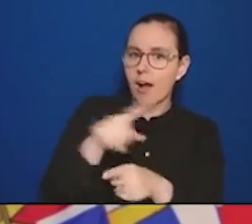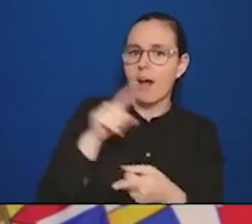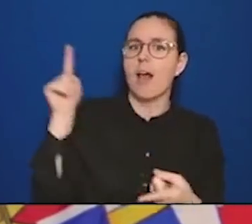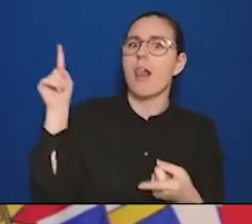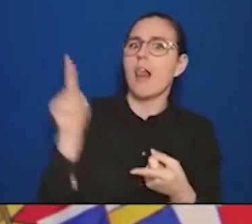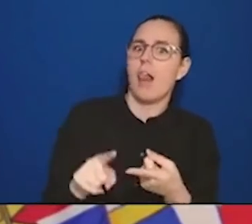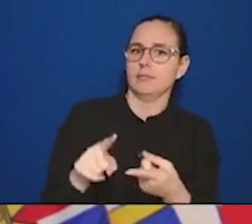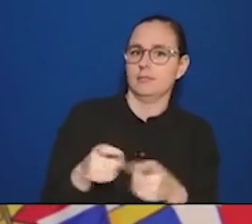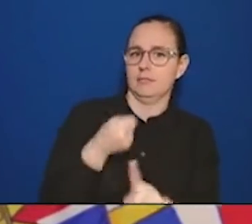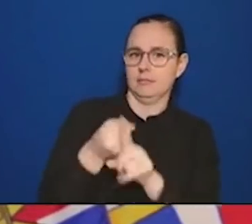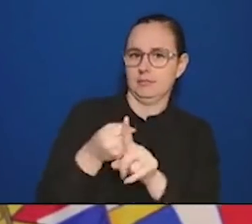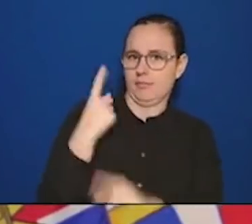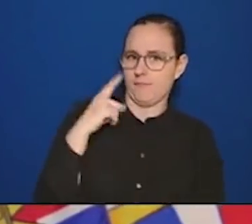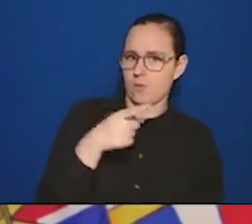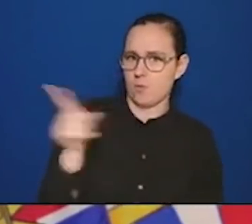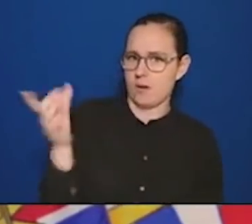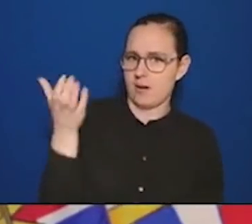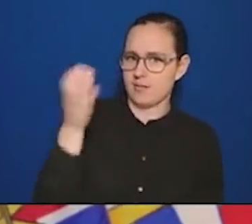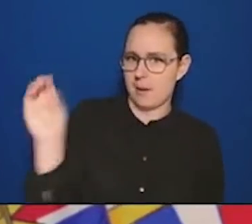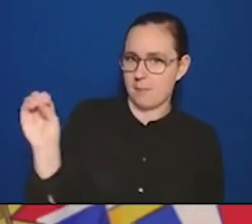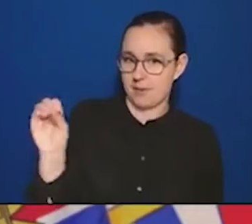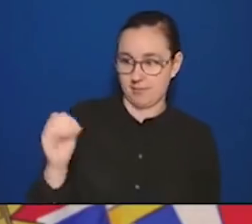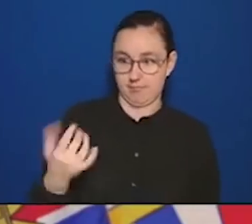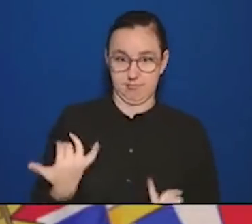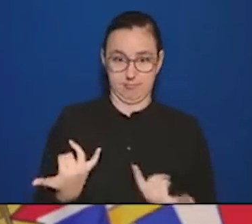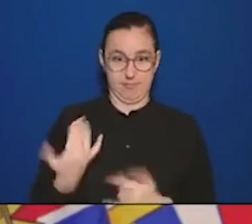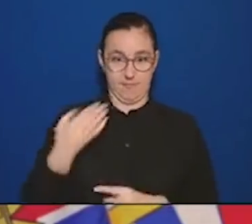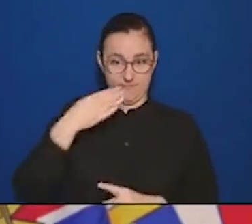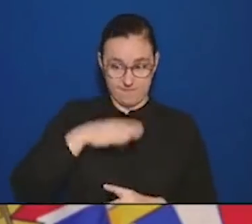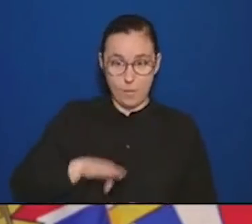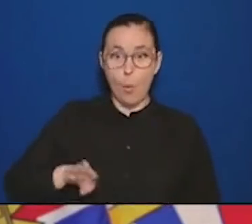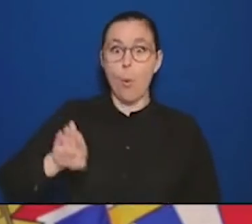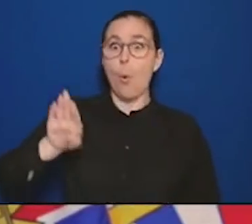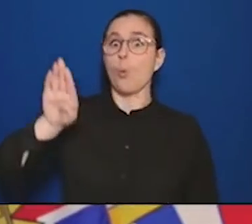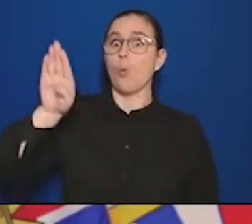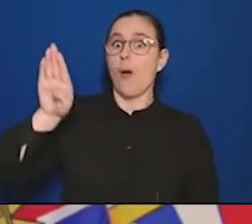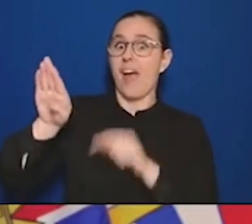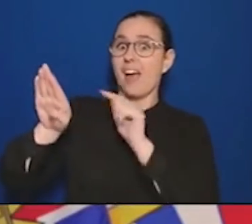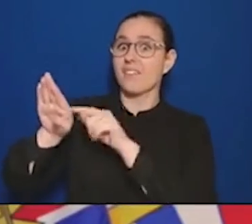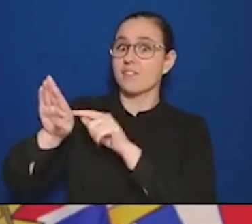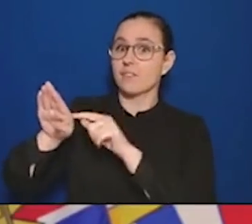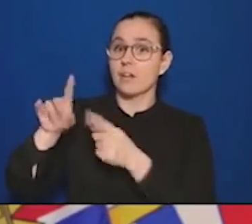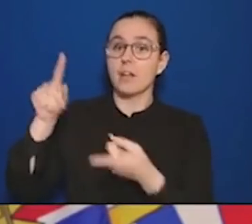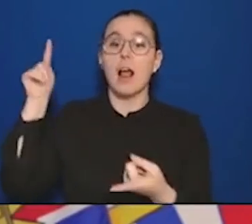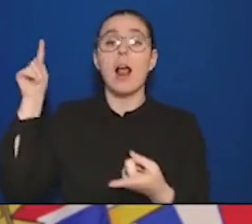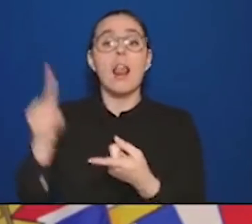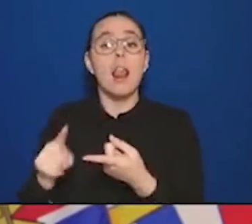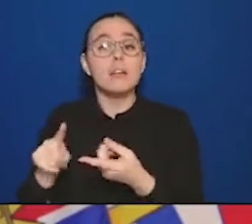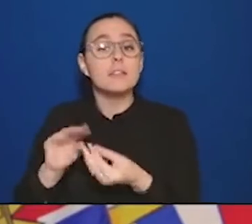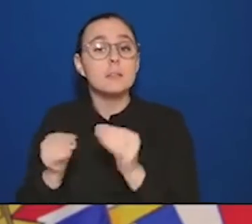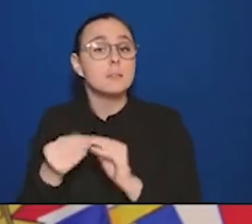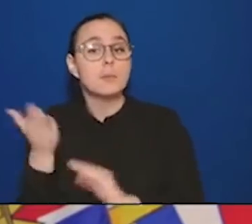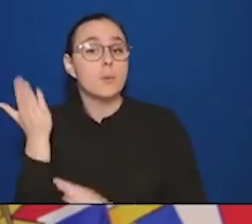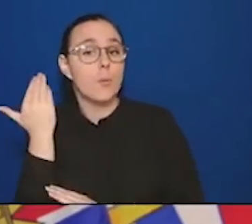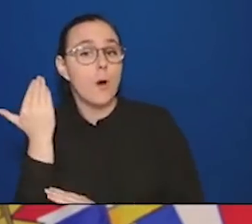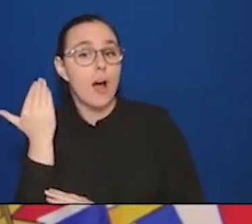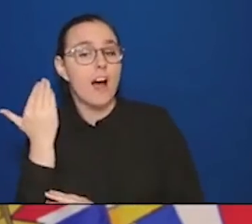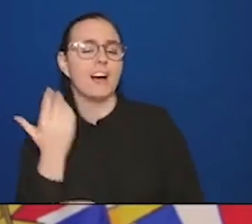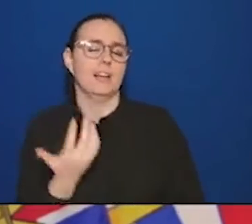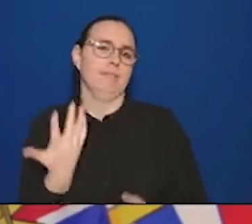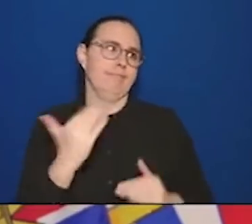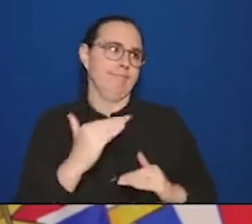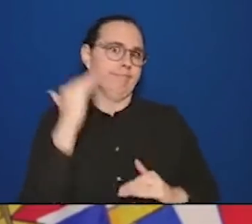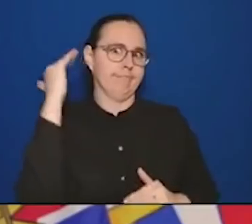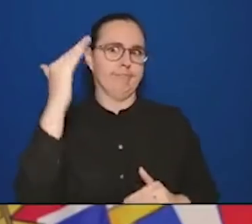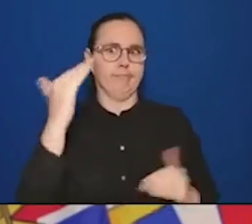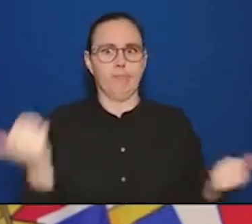this last fourth wave that we saw earlier on, and that really is because of the high rates of immunization, particularly in many workplaces where it's